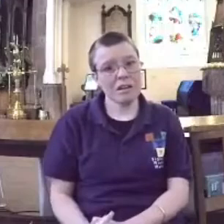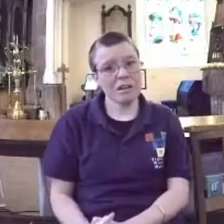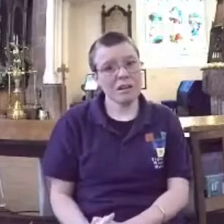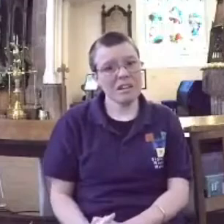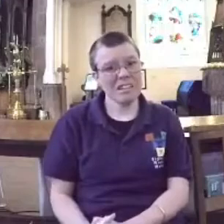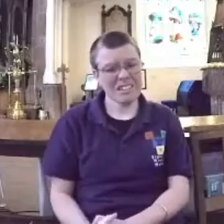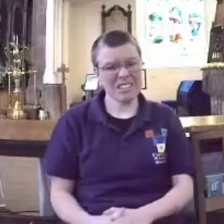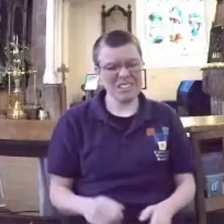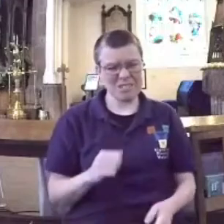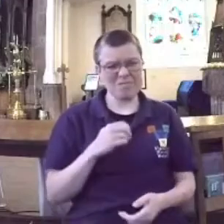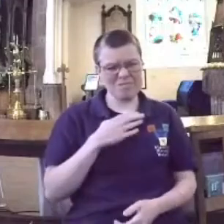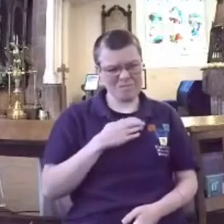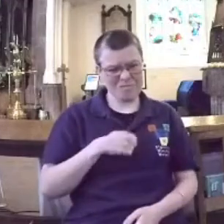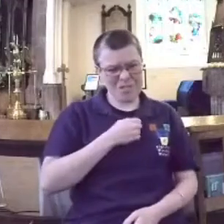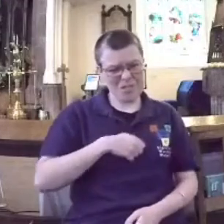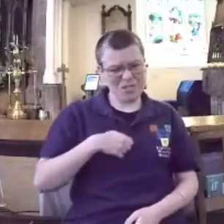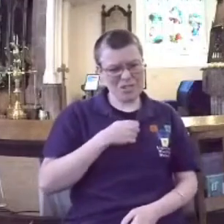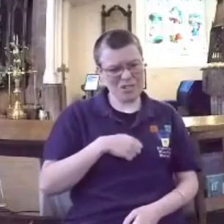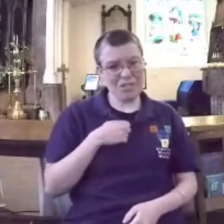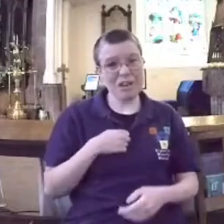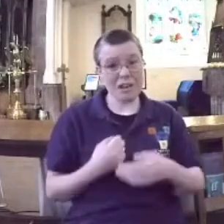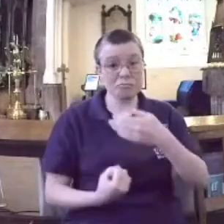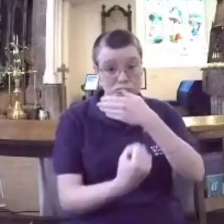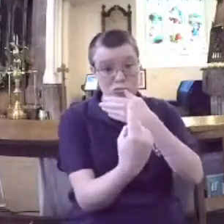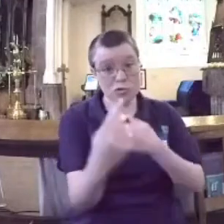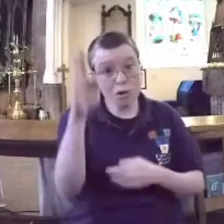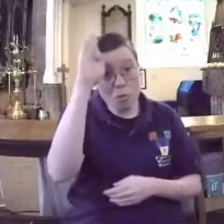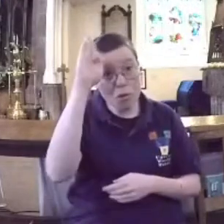so I must apologise, a trigger warning really.